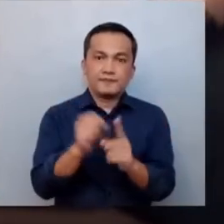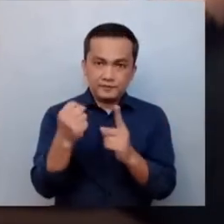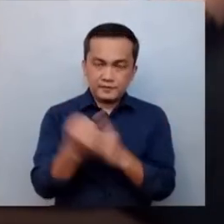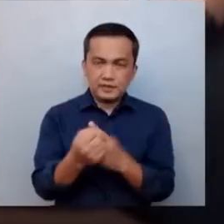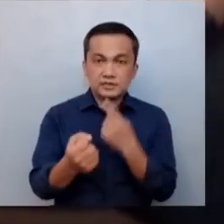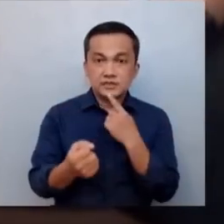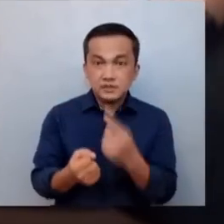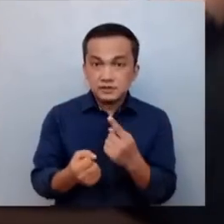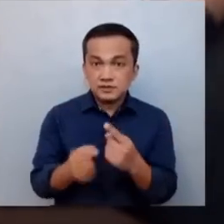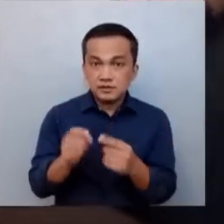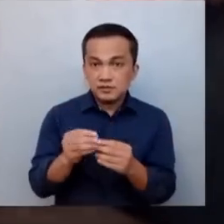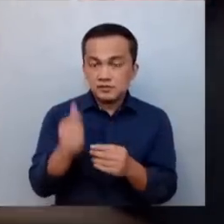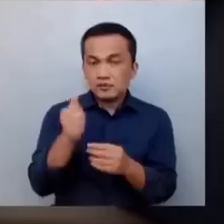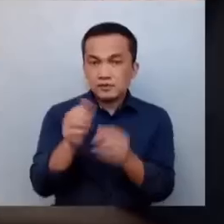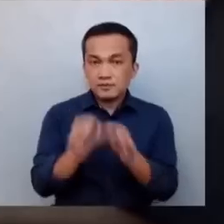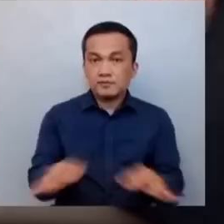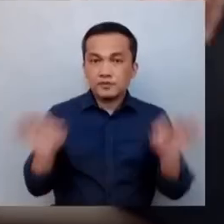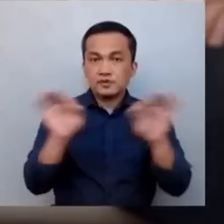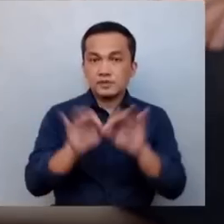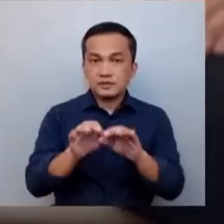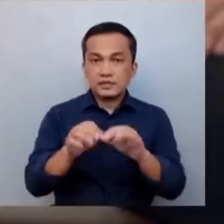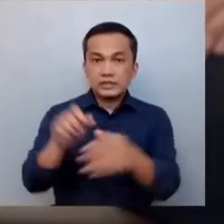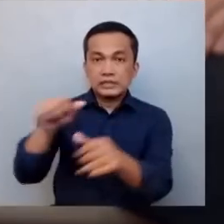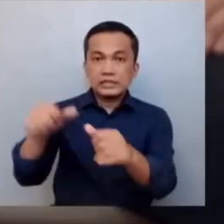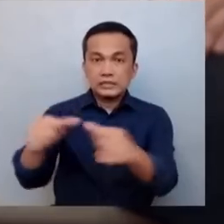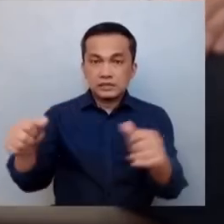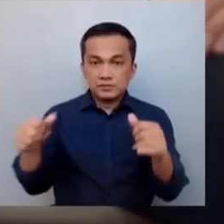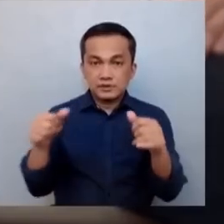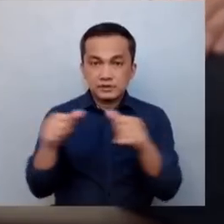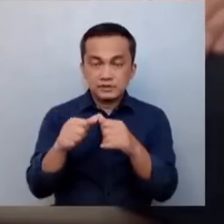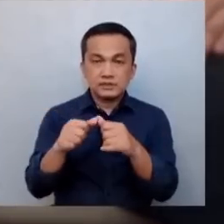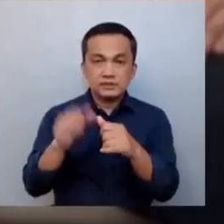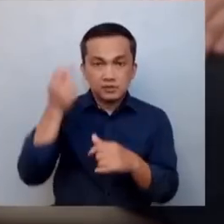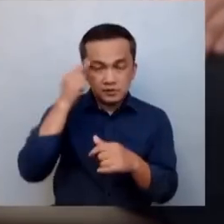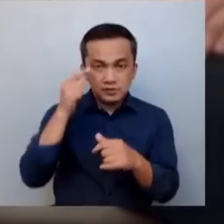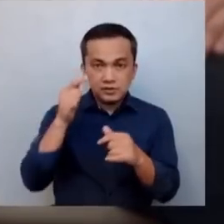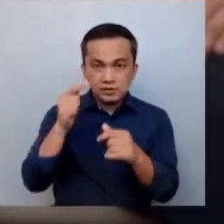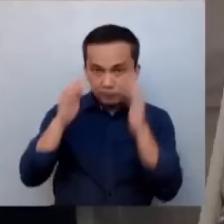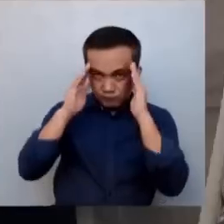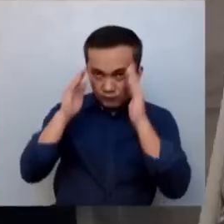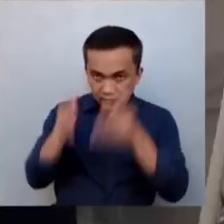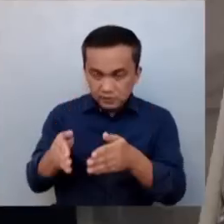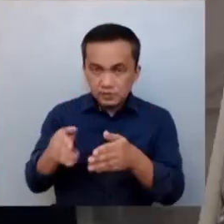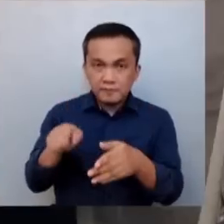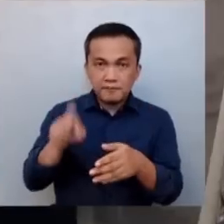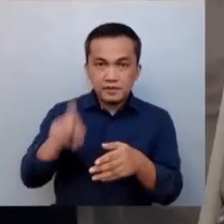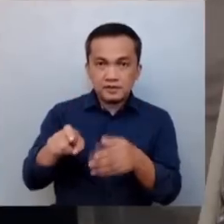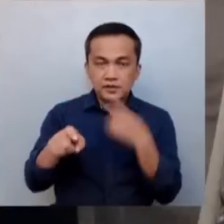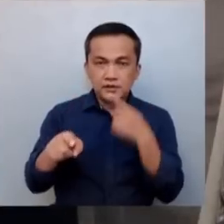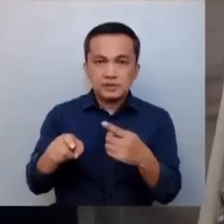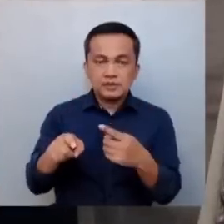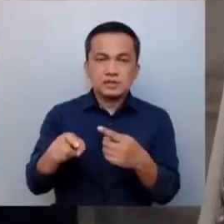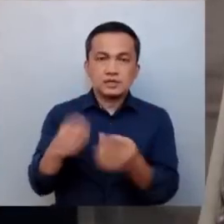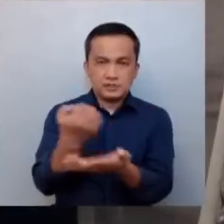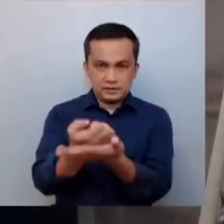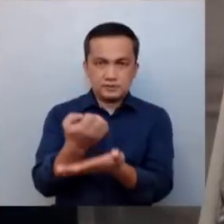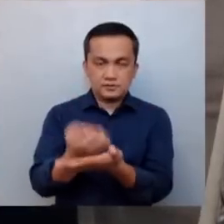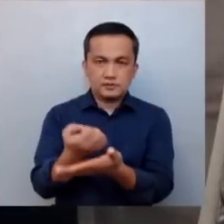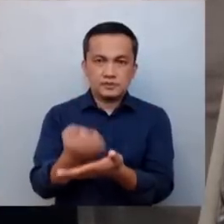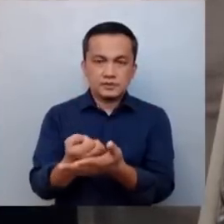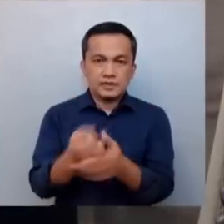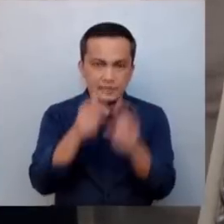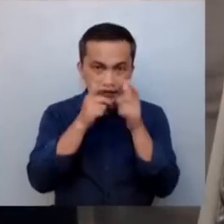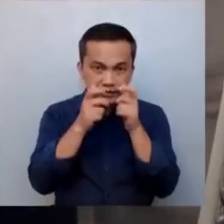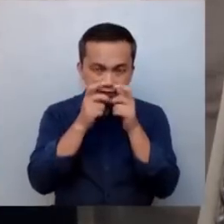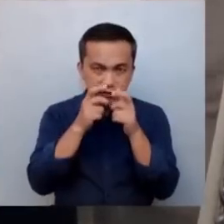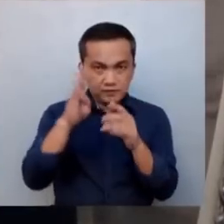that the most important area that his administration will be dealing with will have to be the economy. Let's listen to what President